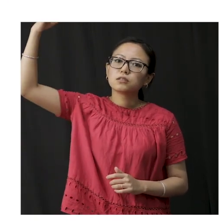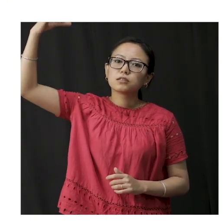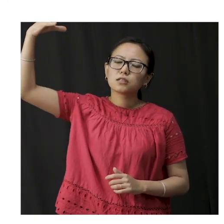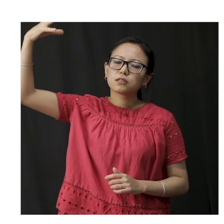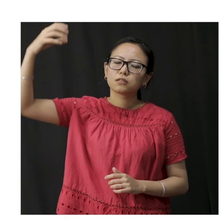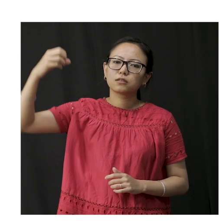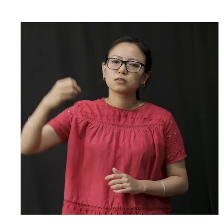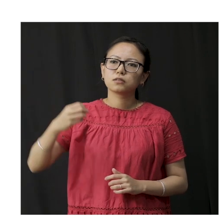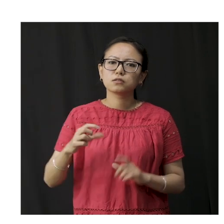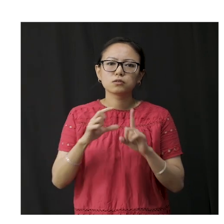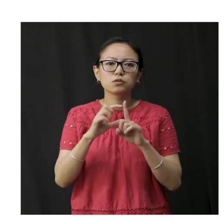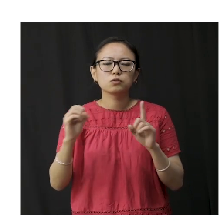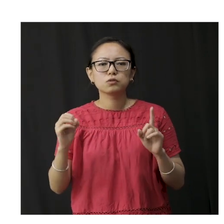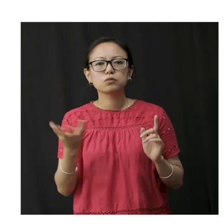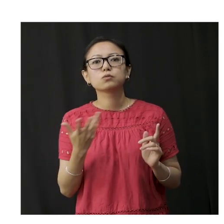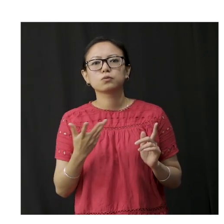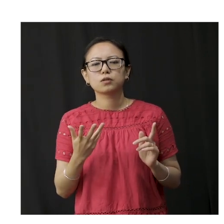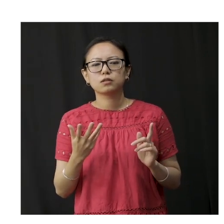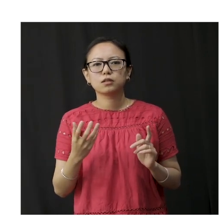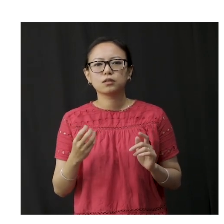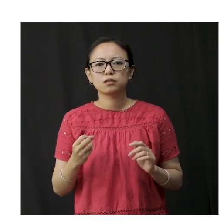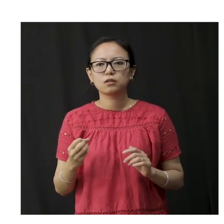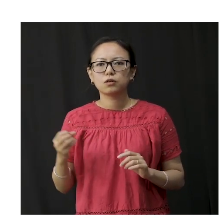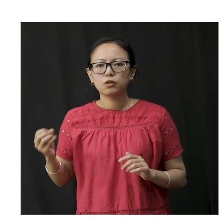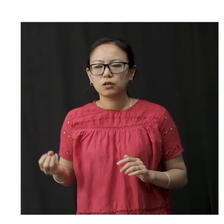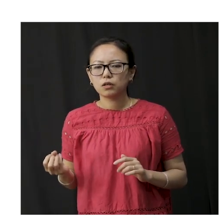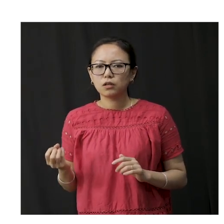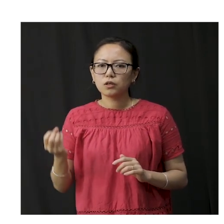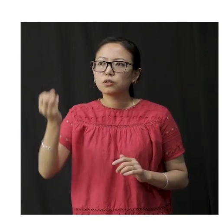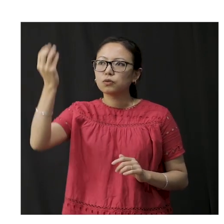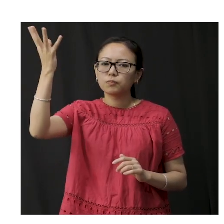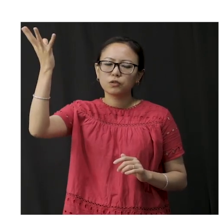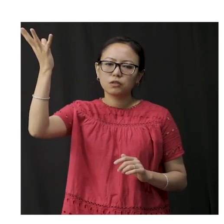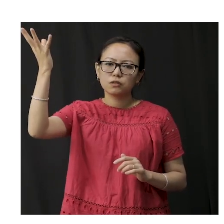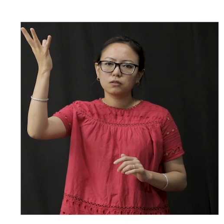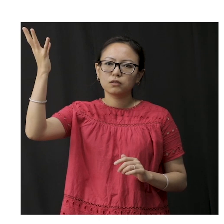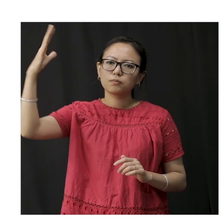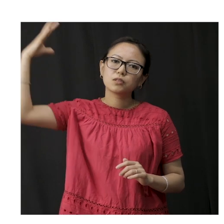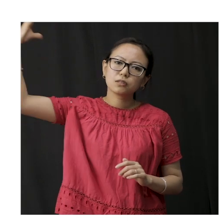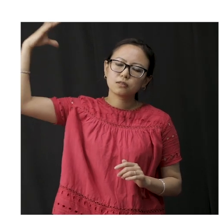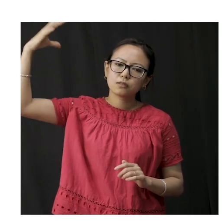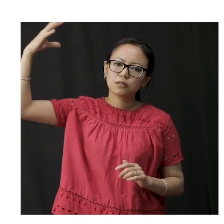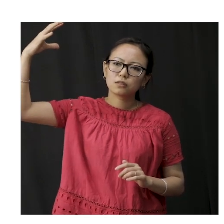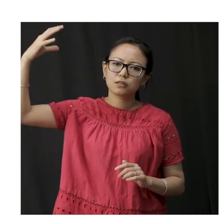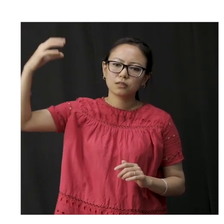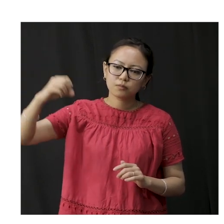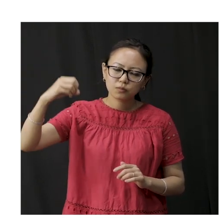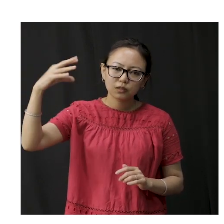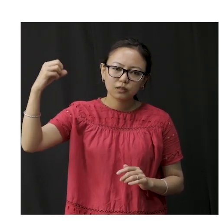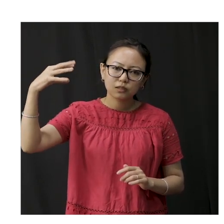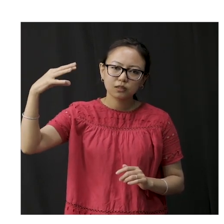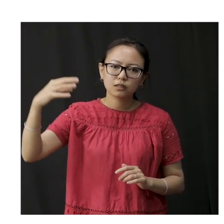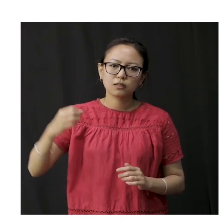sun, it gives us light during the daytime. You don't see the sun at night, right? You see the sun during